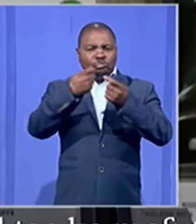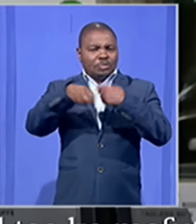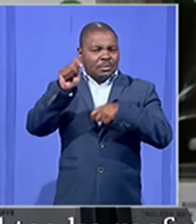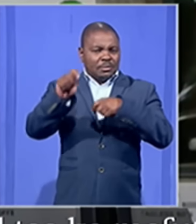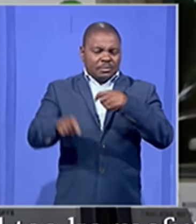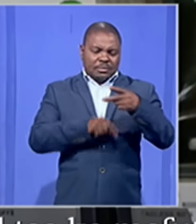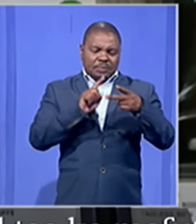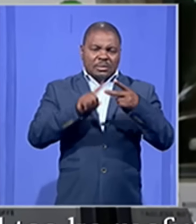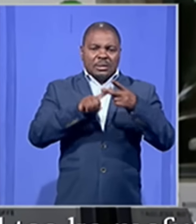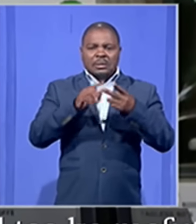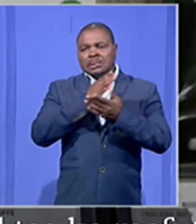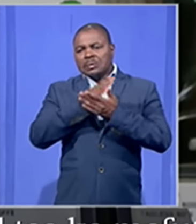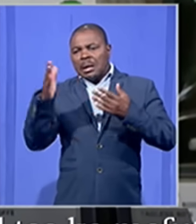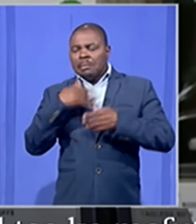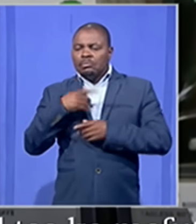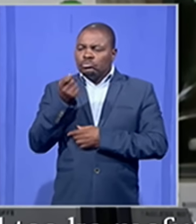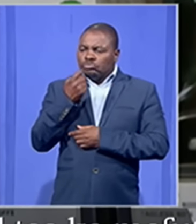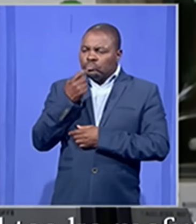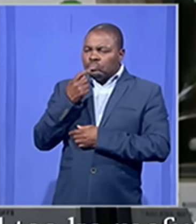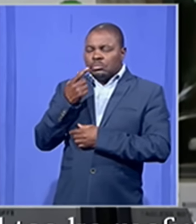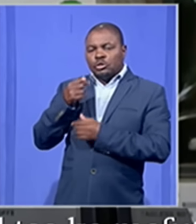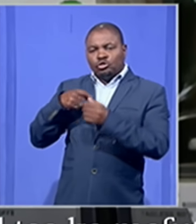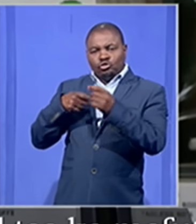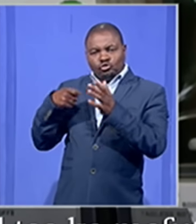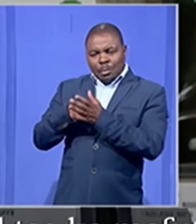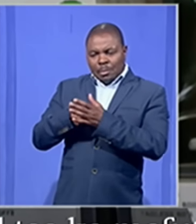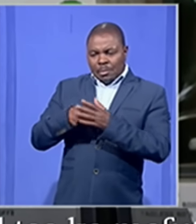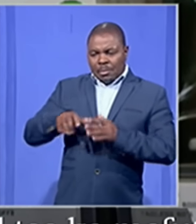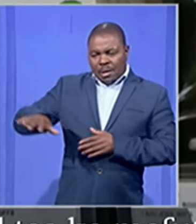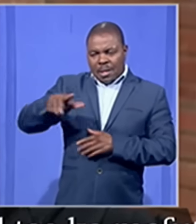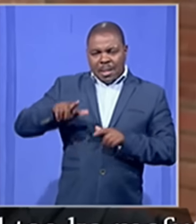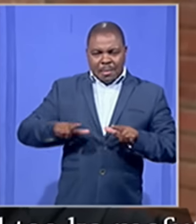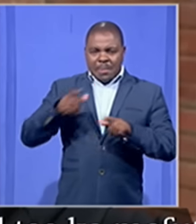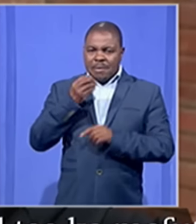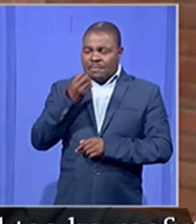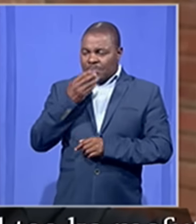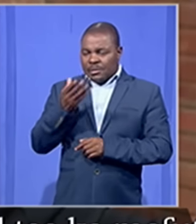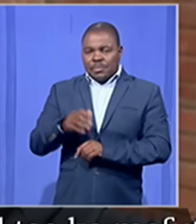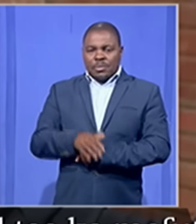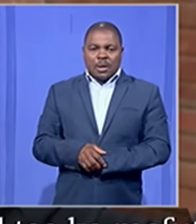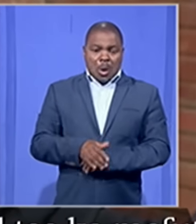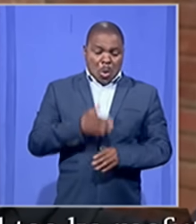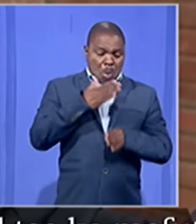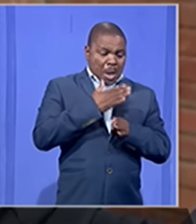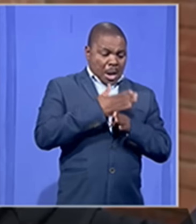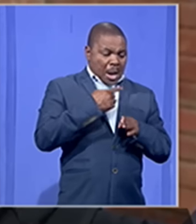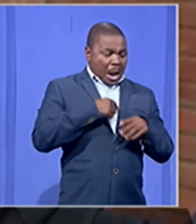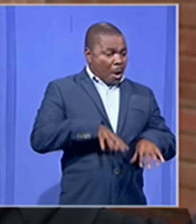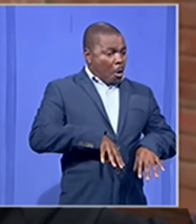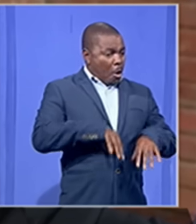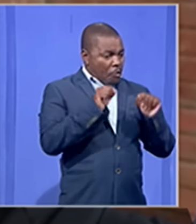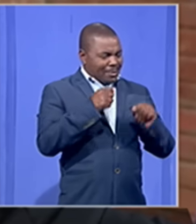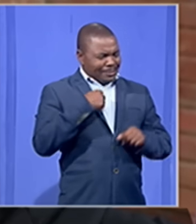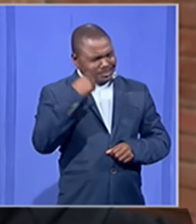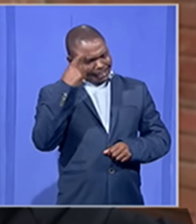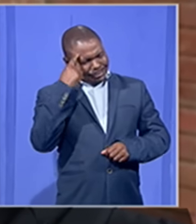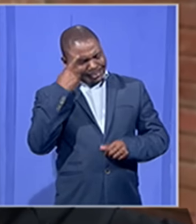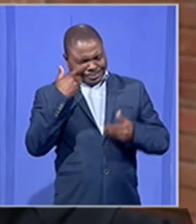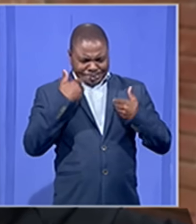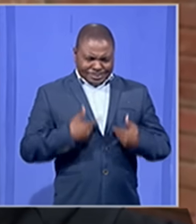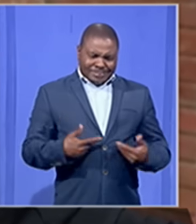le mafelong a go rekiša meriana go ralala le profense ya Limpopo. Ge mošomo wa ka o fela gona kwa ke ile ka ba ke sana